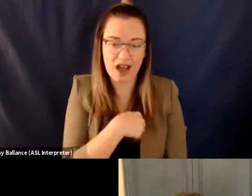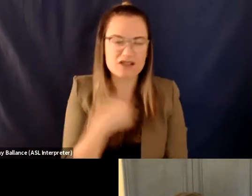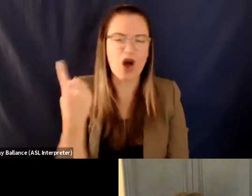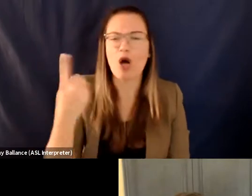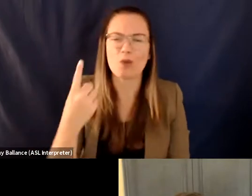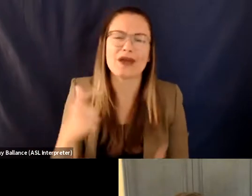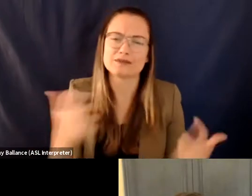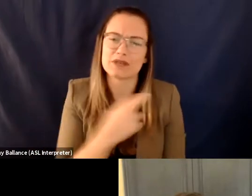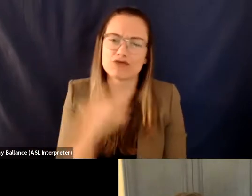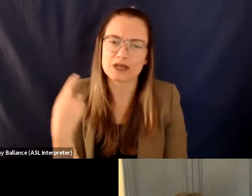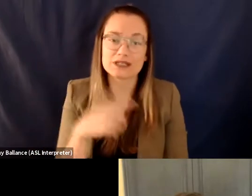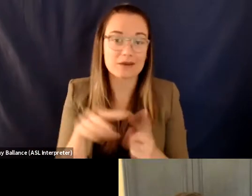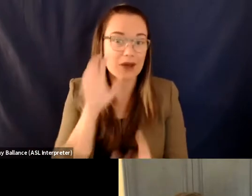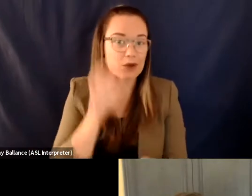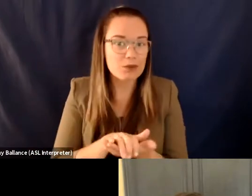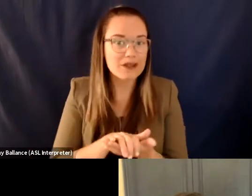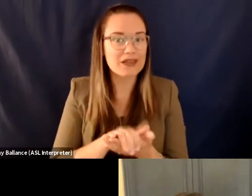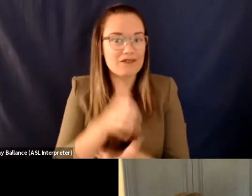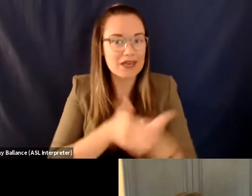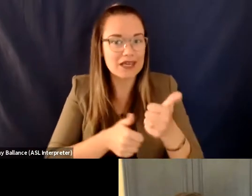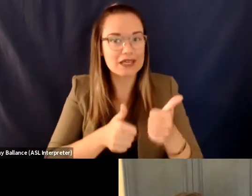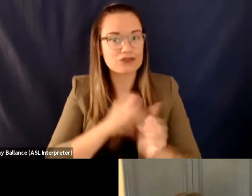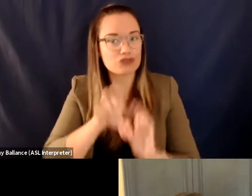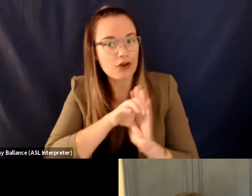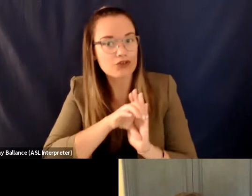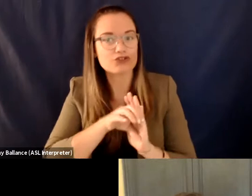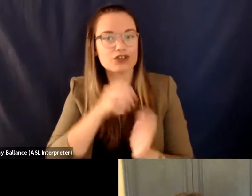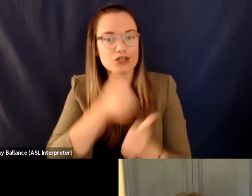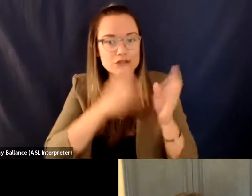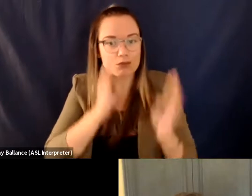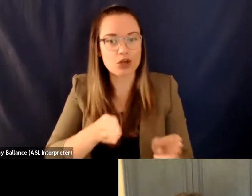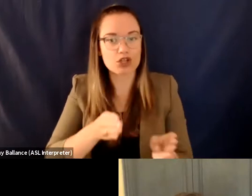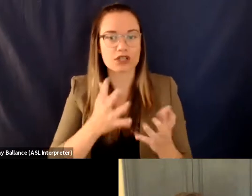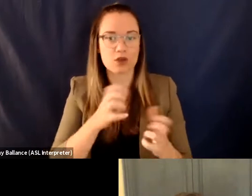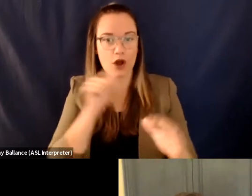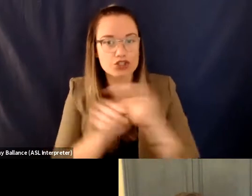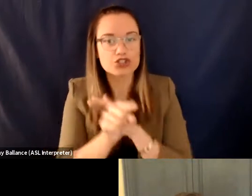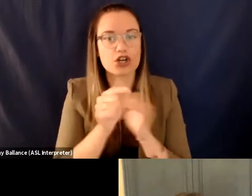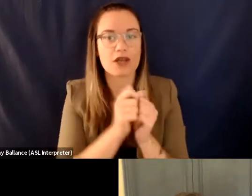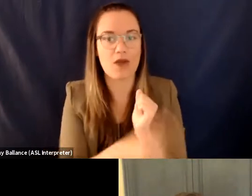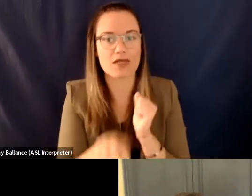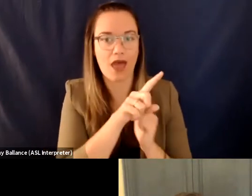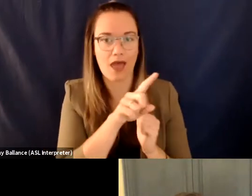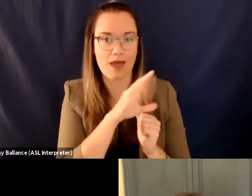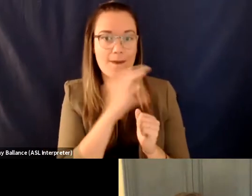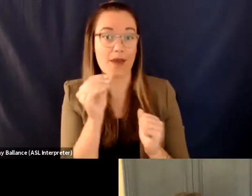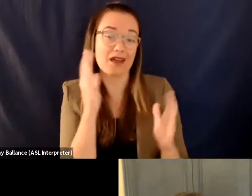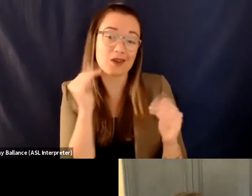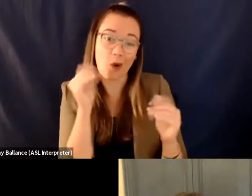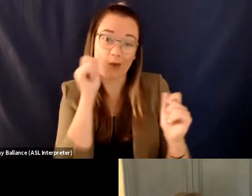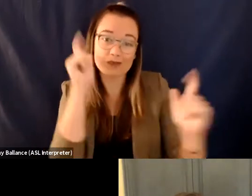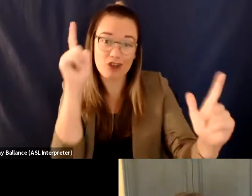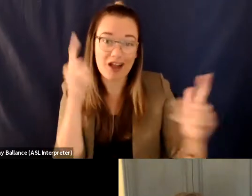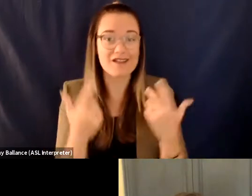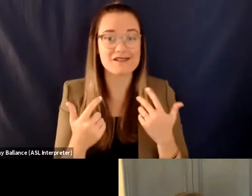but you believe in your subjects. You sort of commit to going on this journey with them. You hope you'll be surprised. You hope there'll be